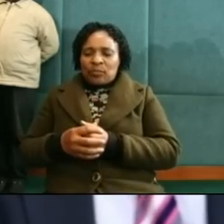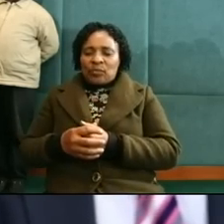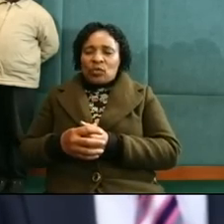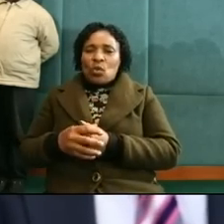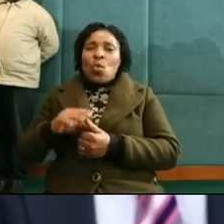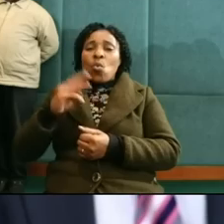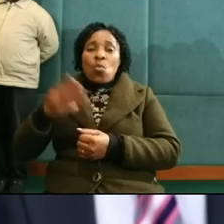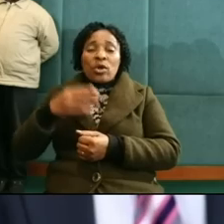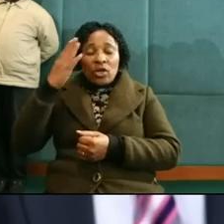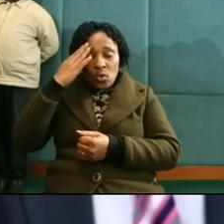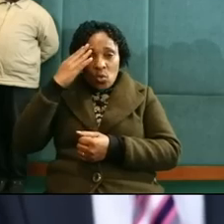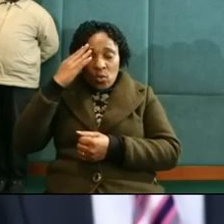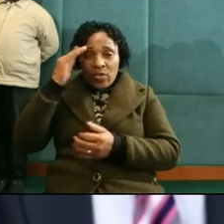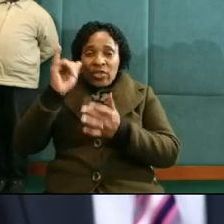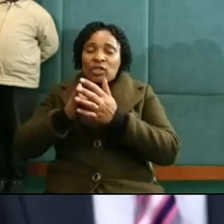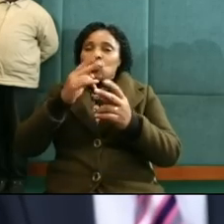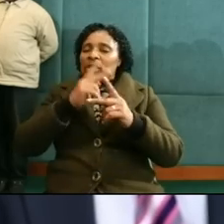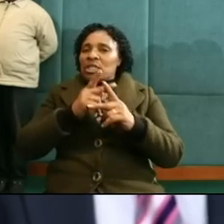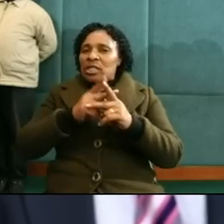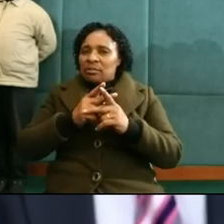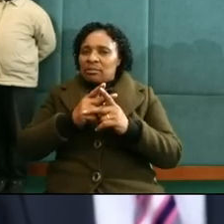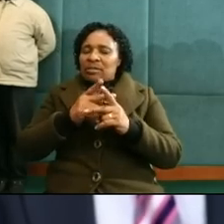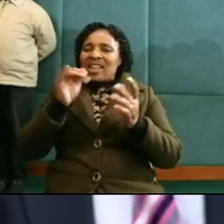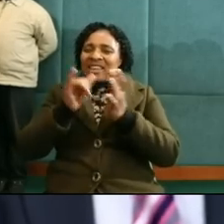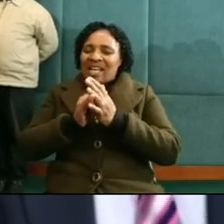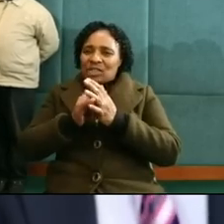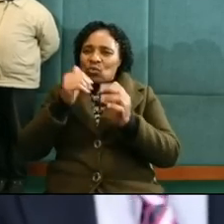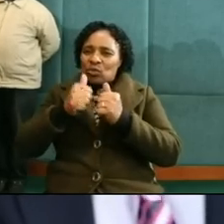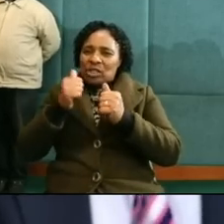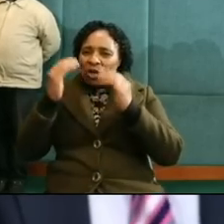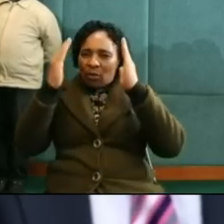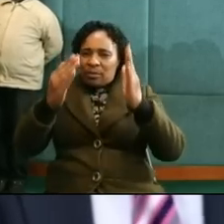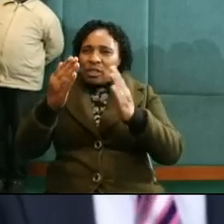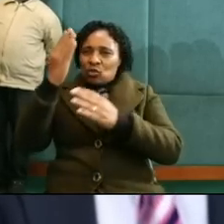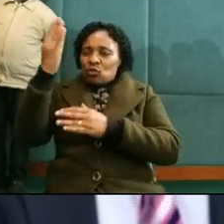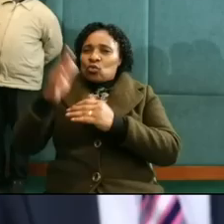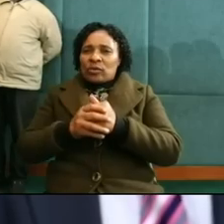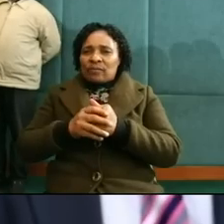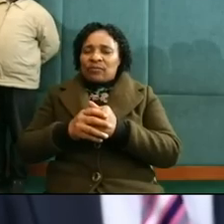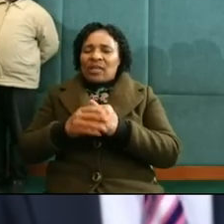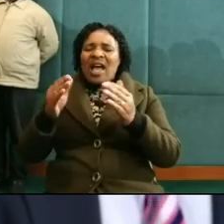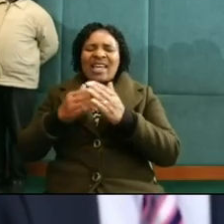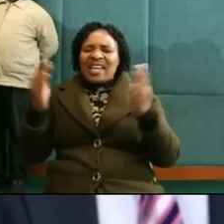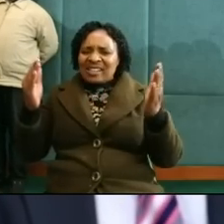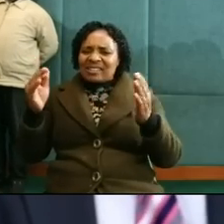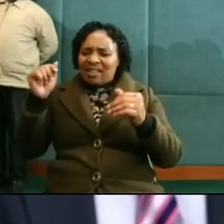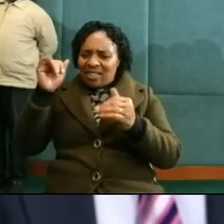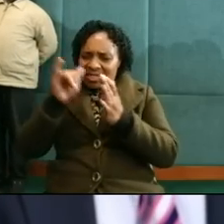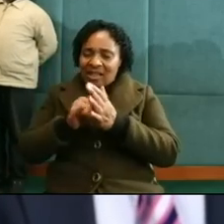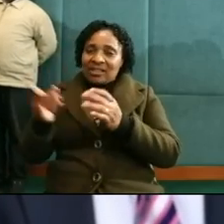we know that you will keep that which we have committed to you against that day